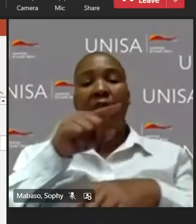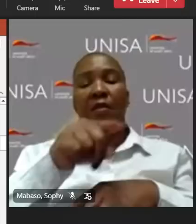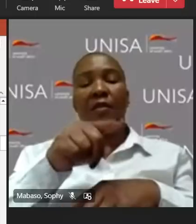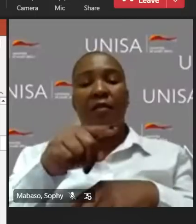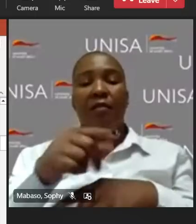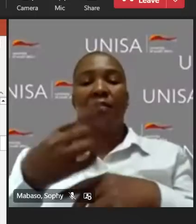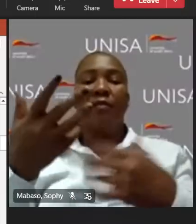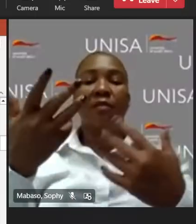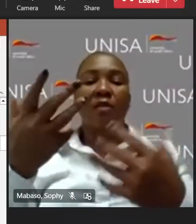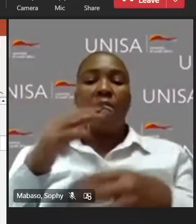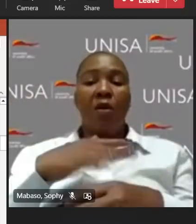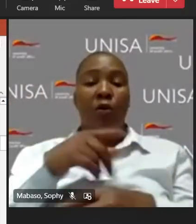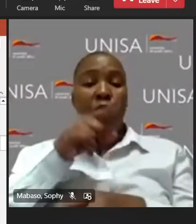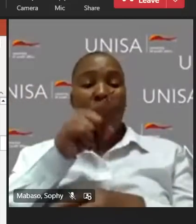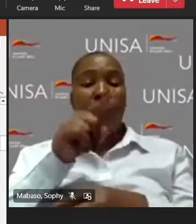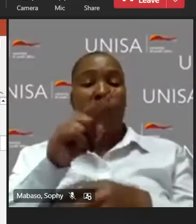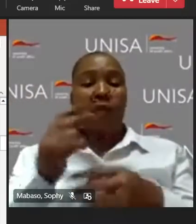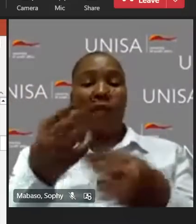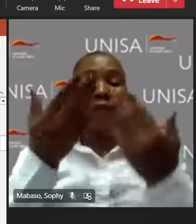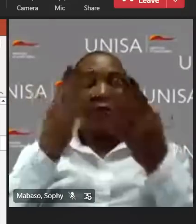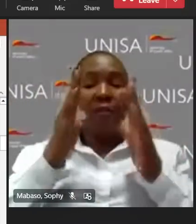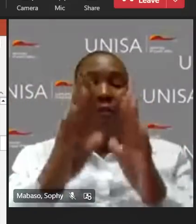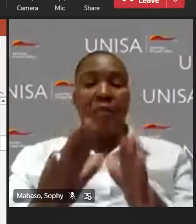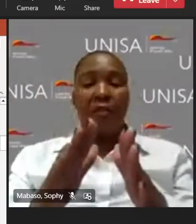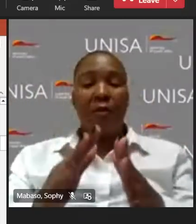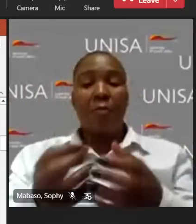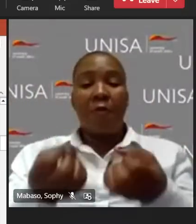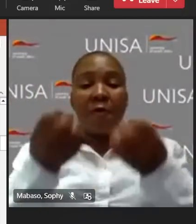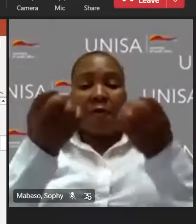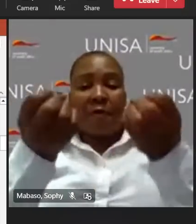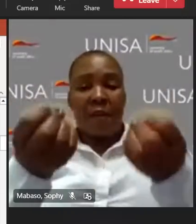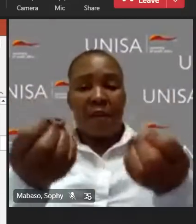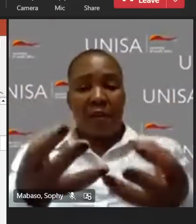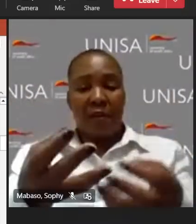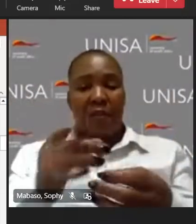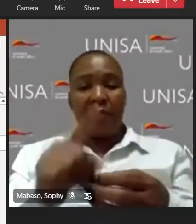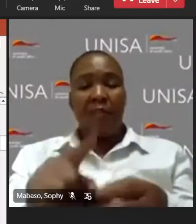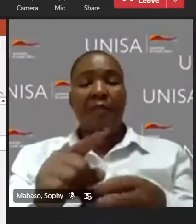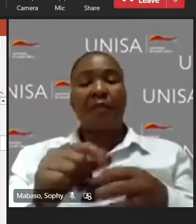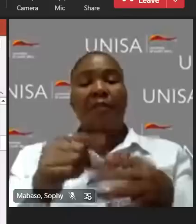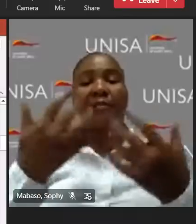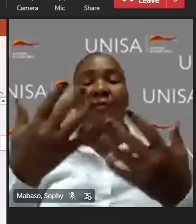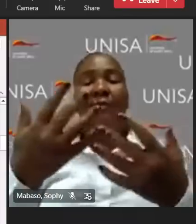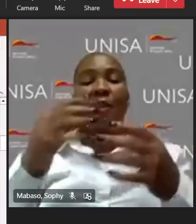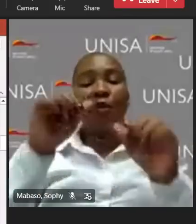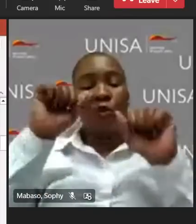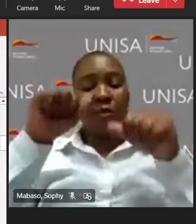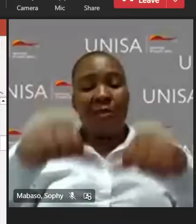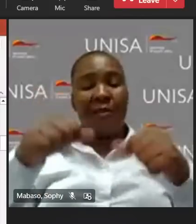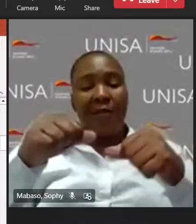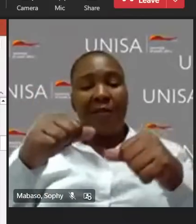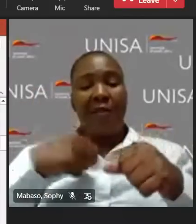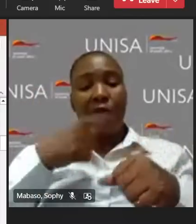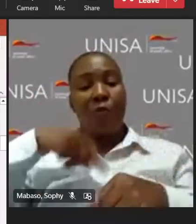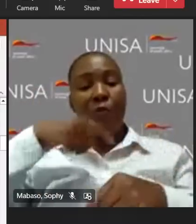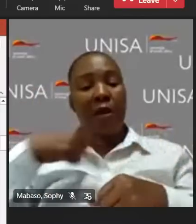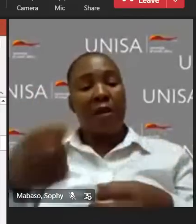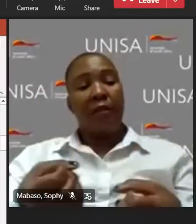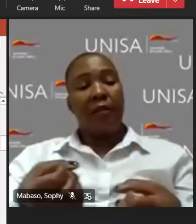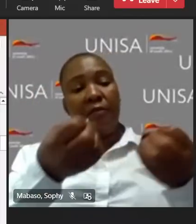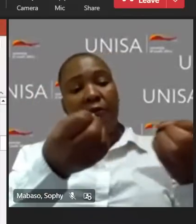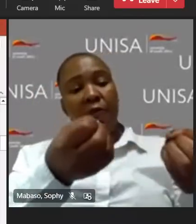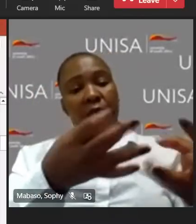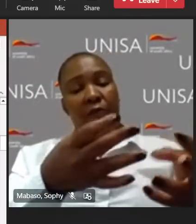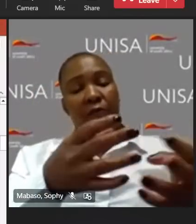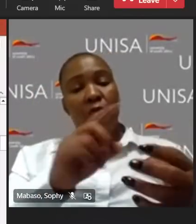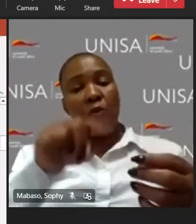you as a student provided that authority that we can issue the statement